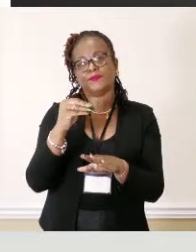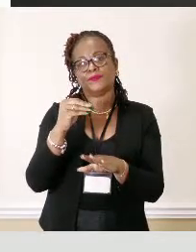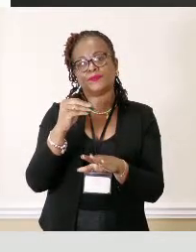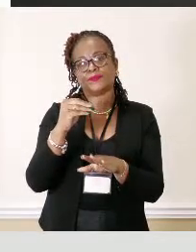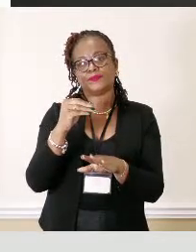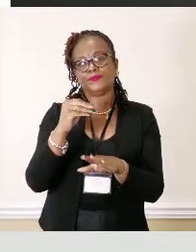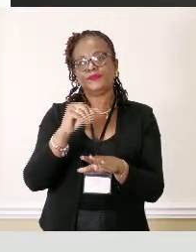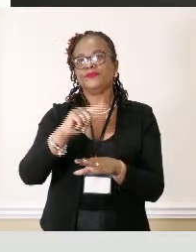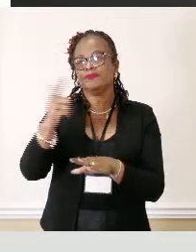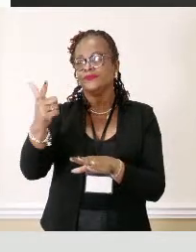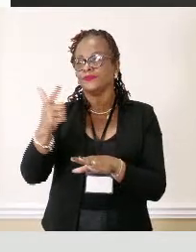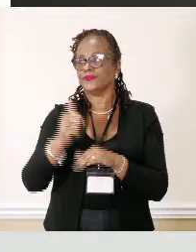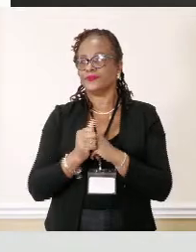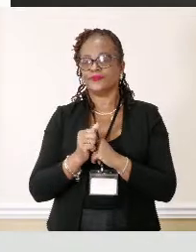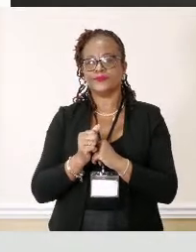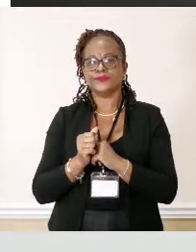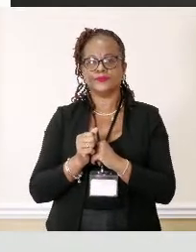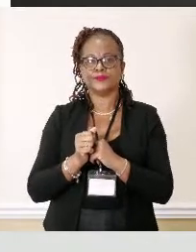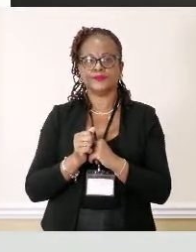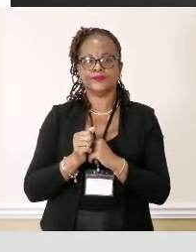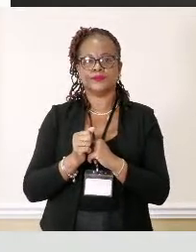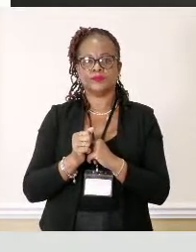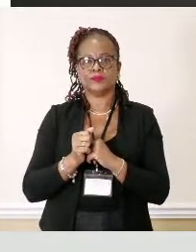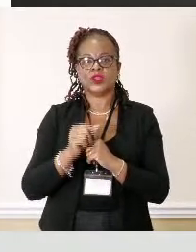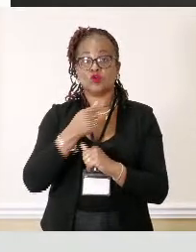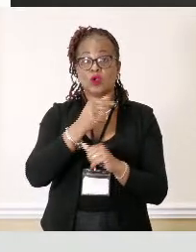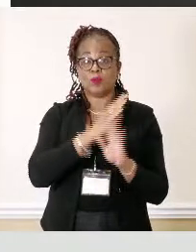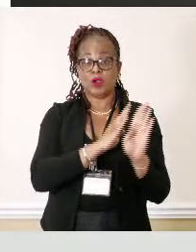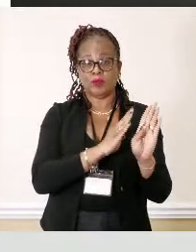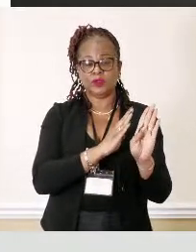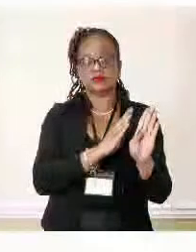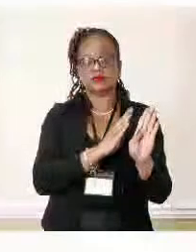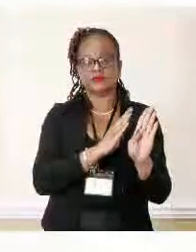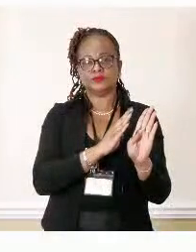Next slide, please. Grand Bahama.